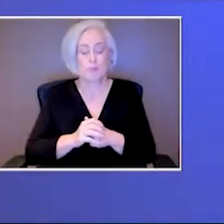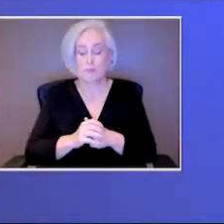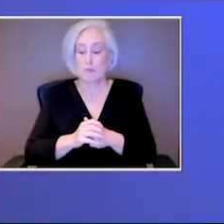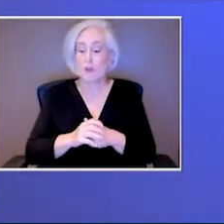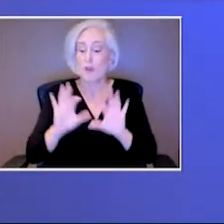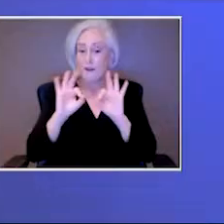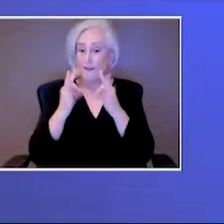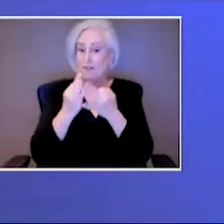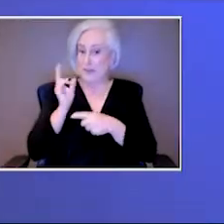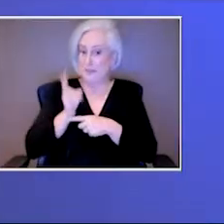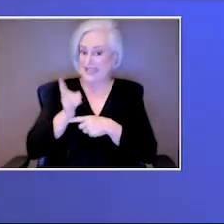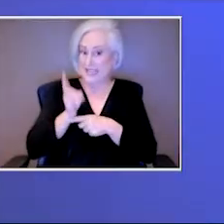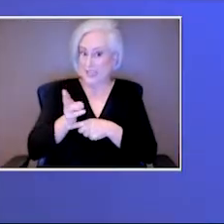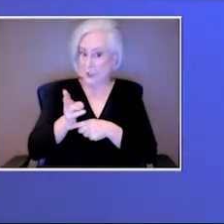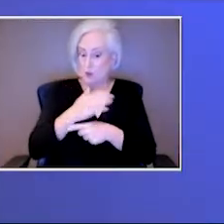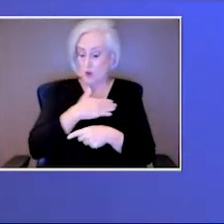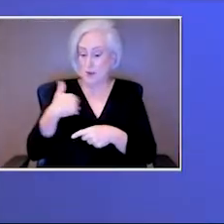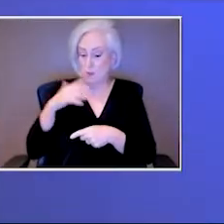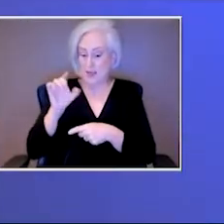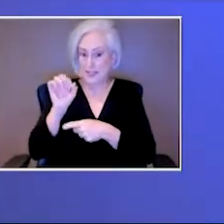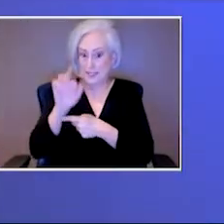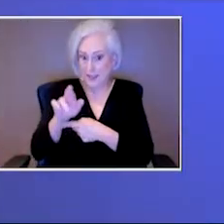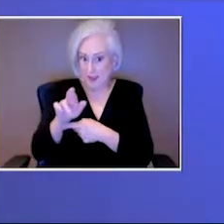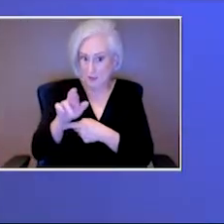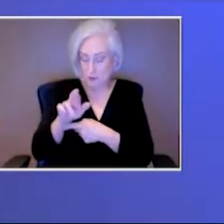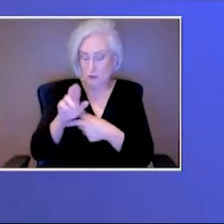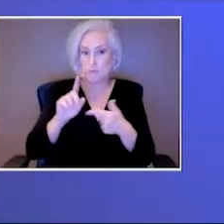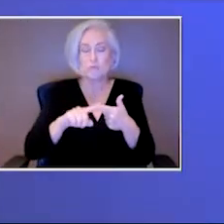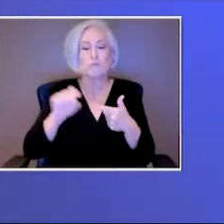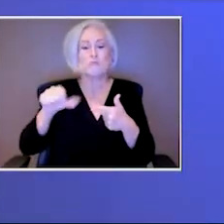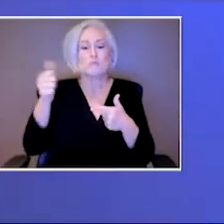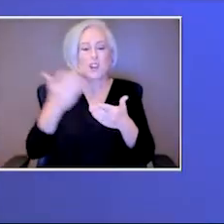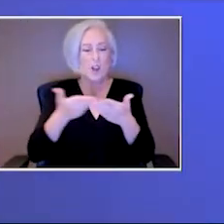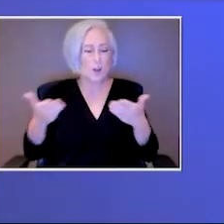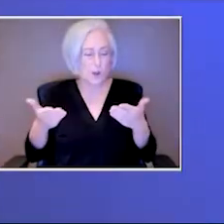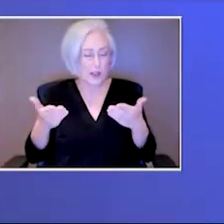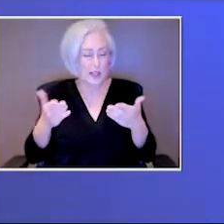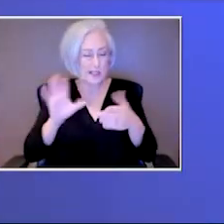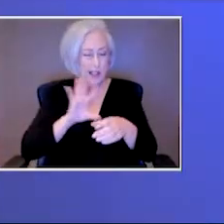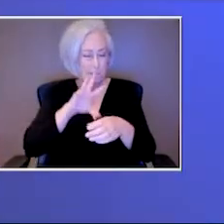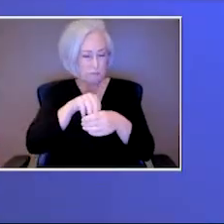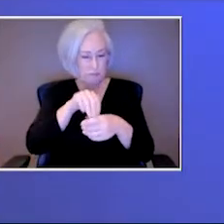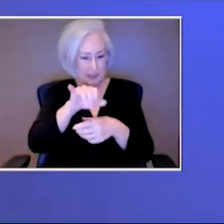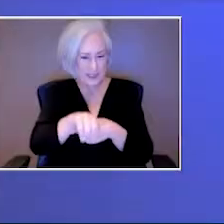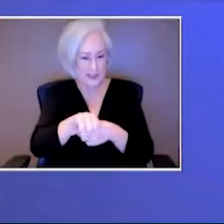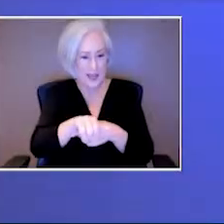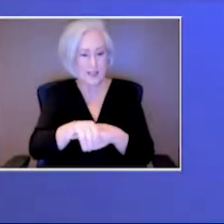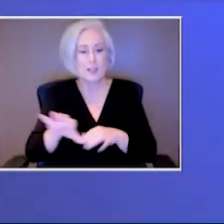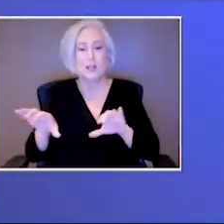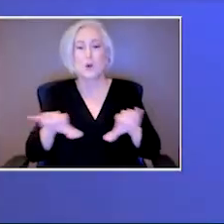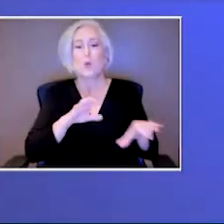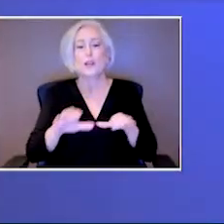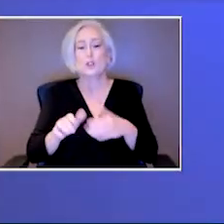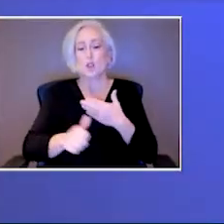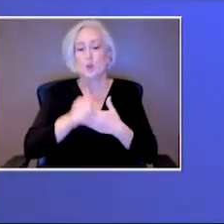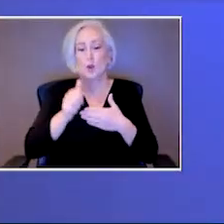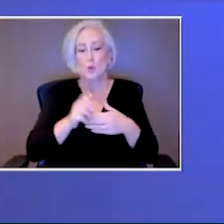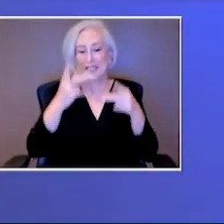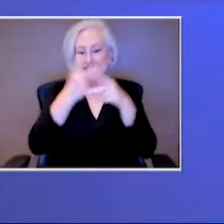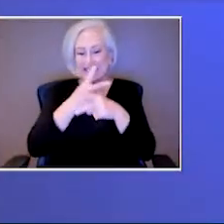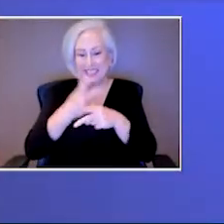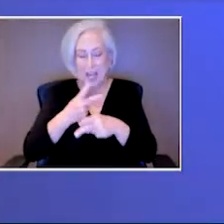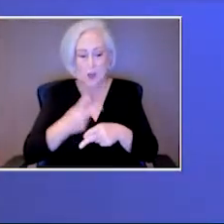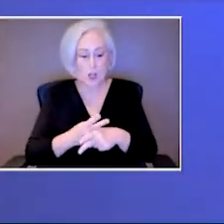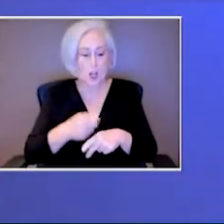breast cancer. There's several other factors that can lead into that. And so we do, a whole risk calculator to figure out, are you low